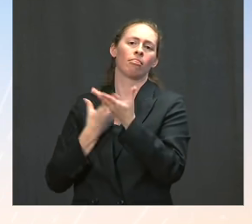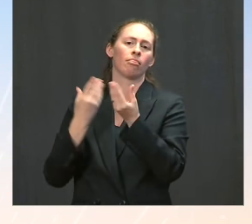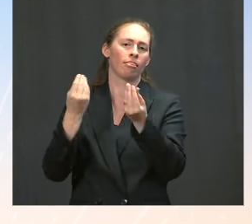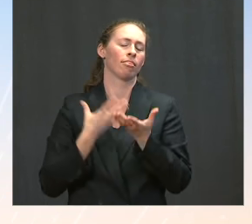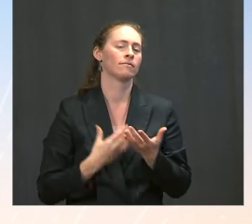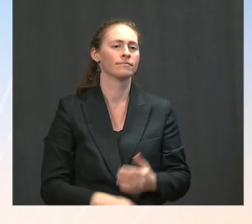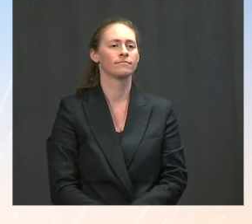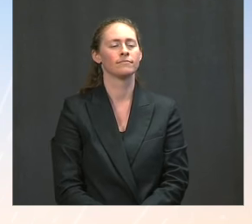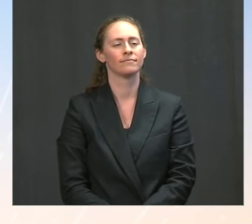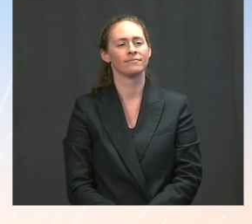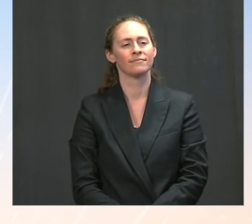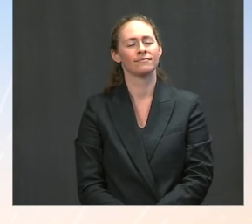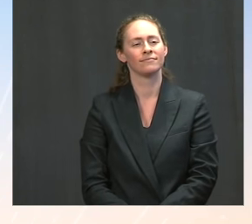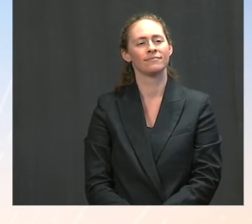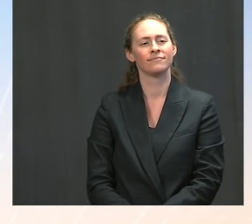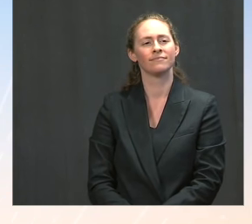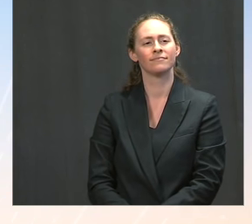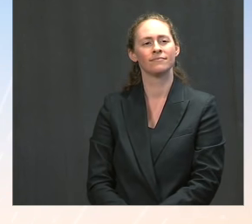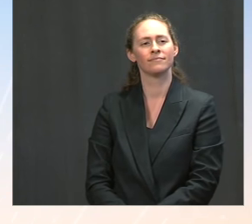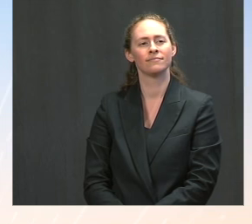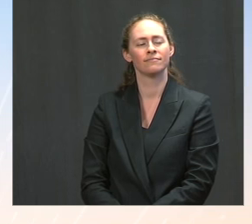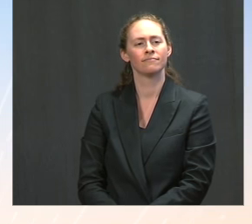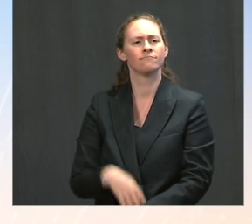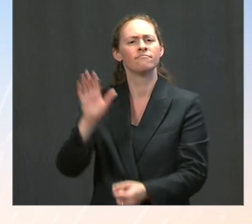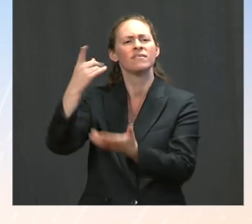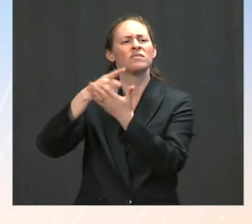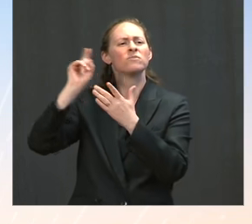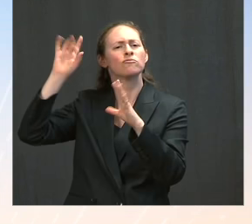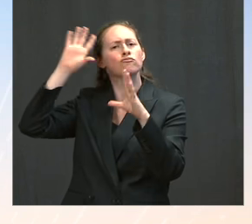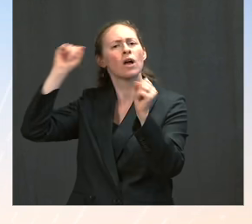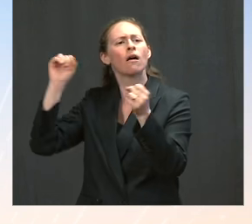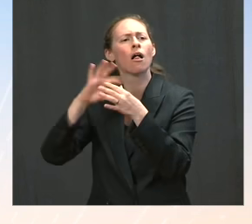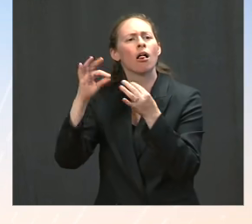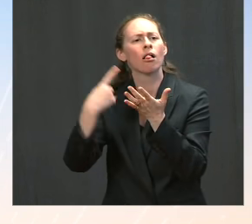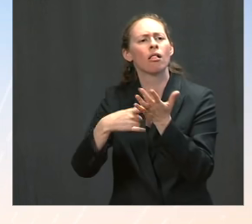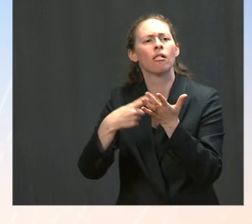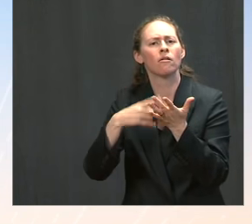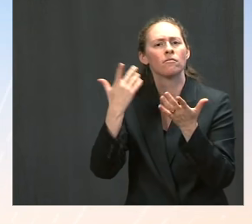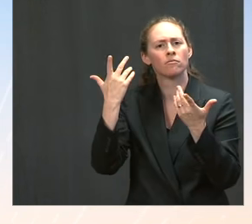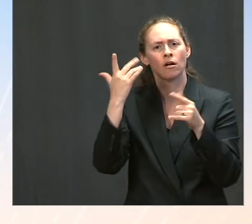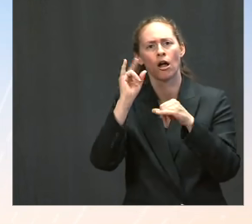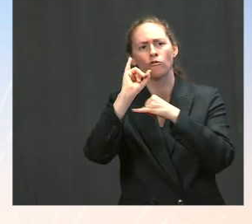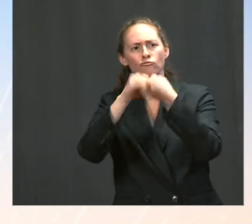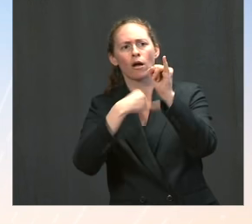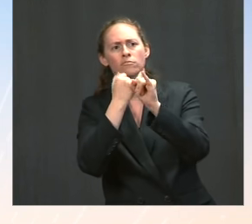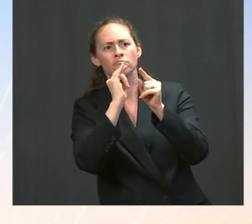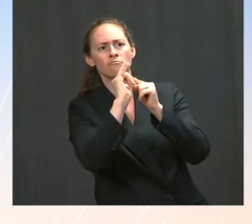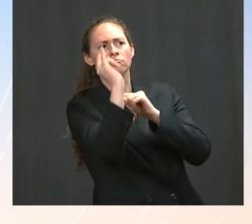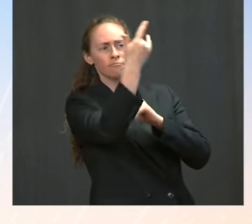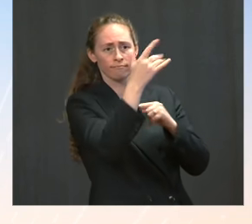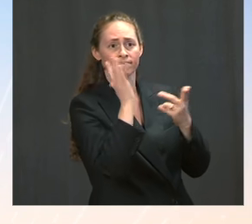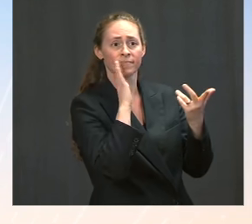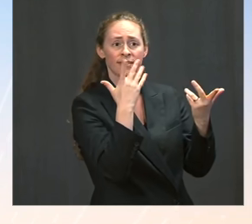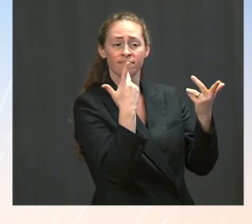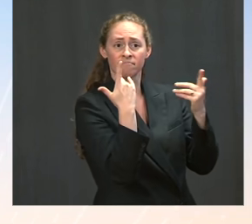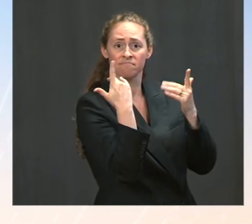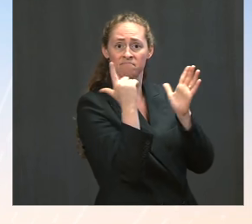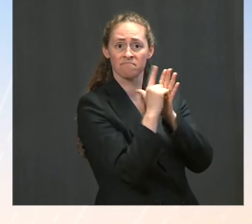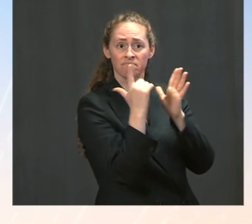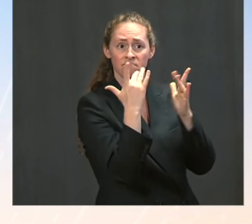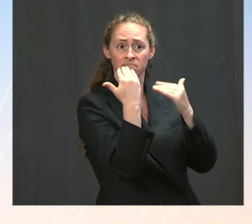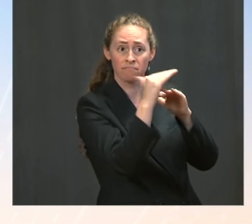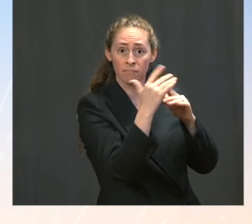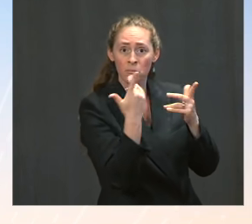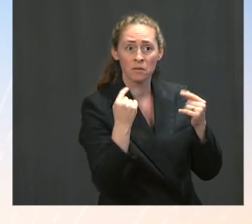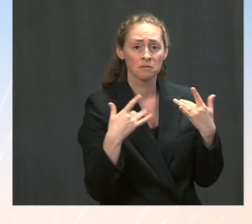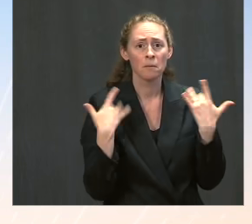an update for us on international travel restrictions in a few days. Do you have any update on that, and do you believe it's time for the U.S. to reopen